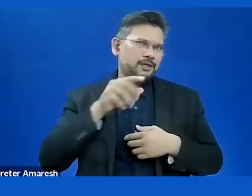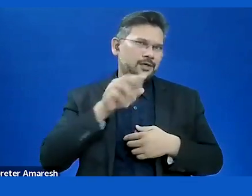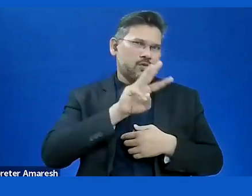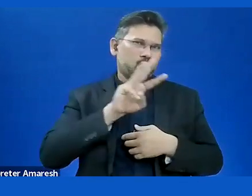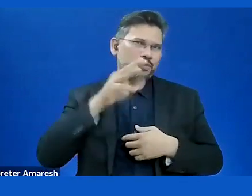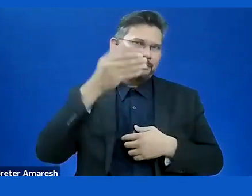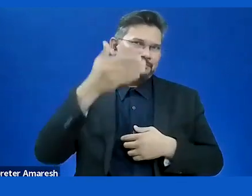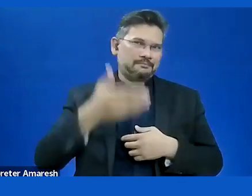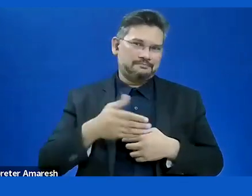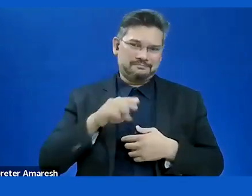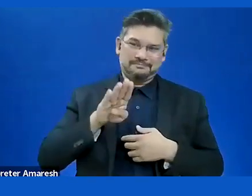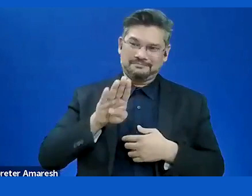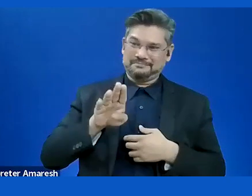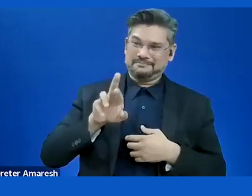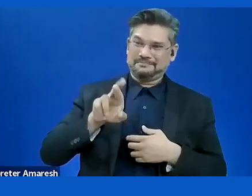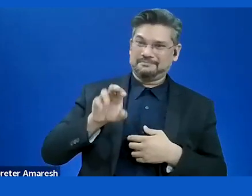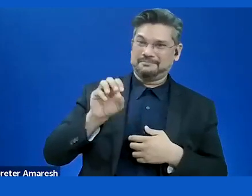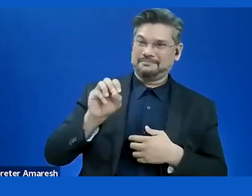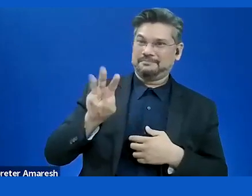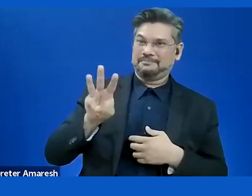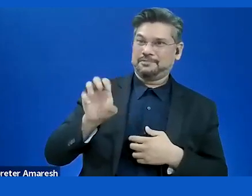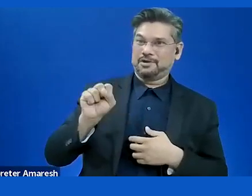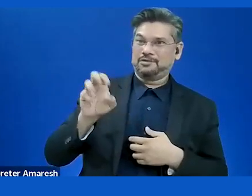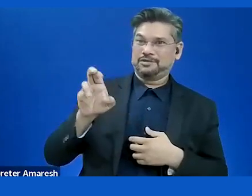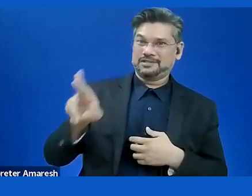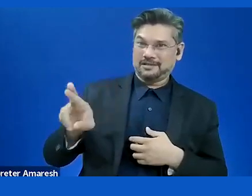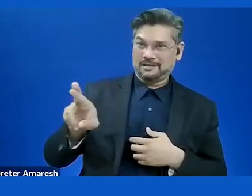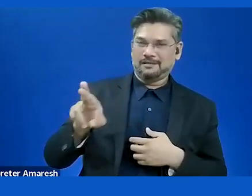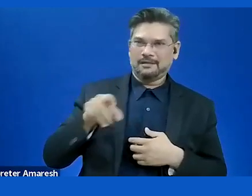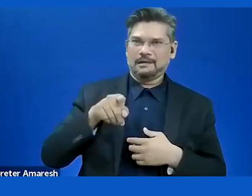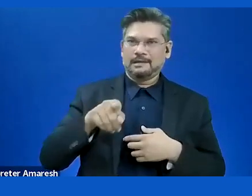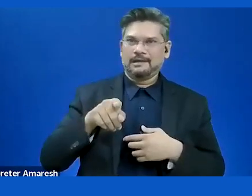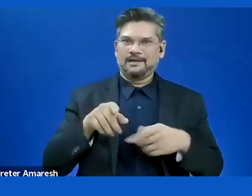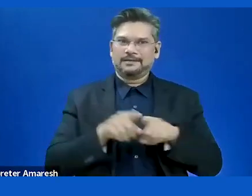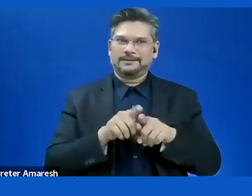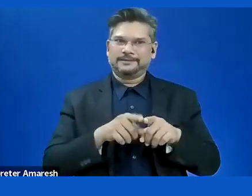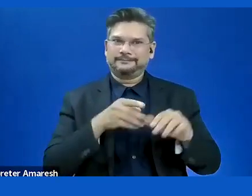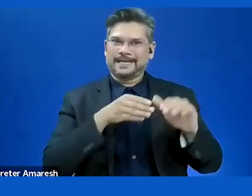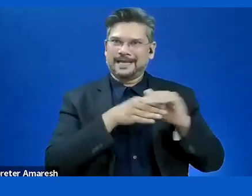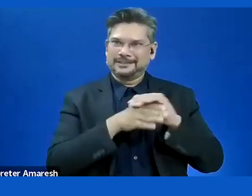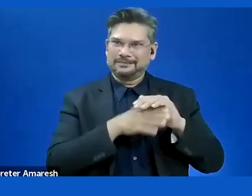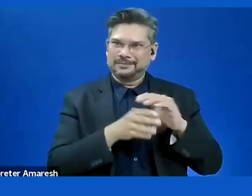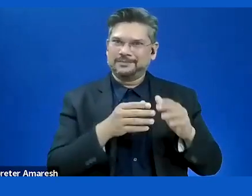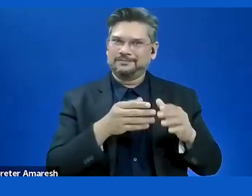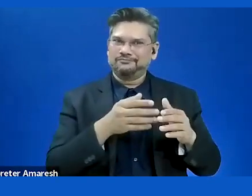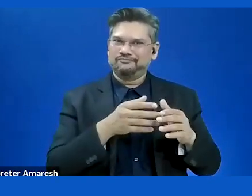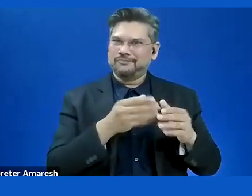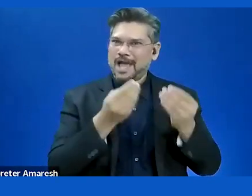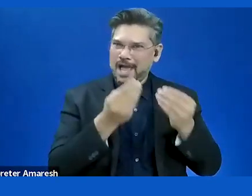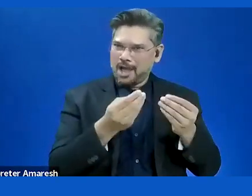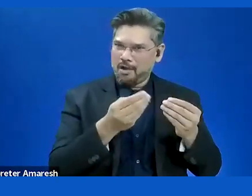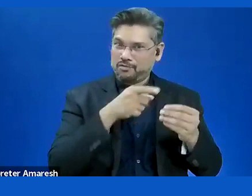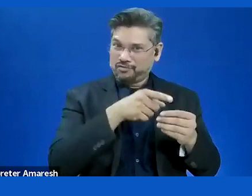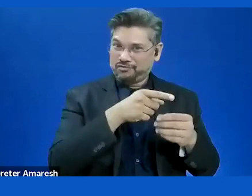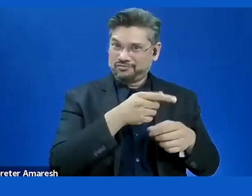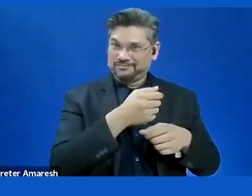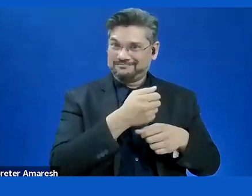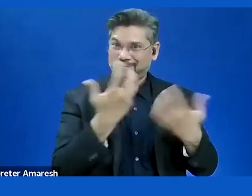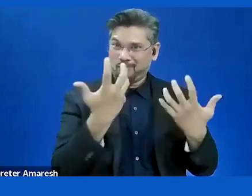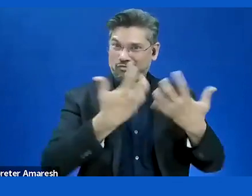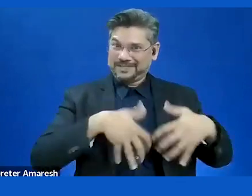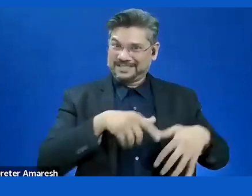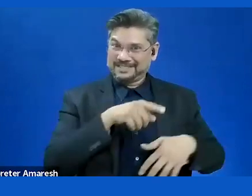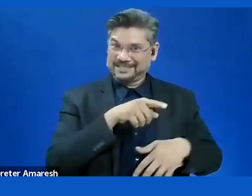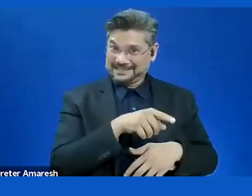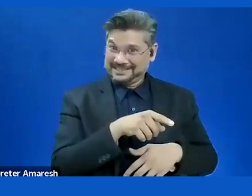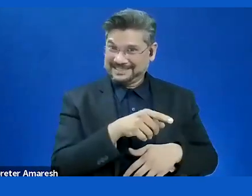interpret the HTML code in an accessible way. Would that kind of be saying that web browsers could use